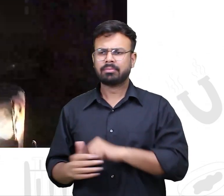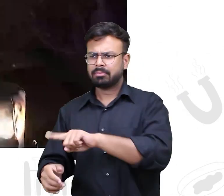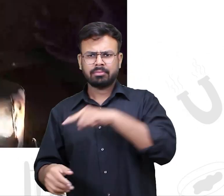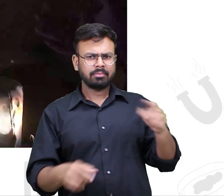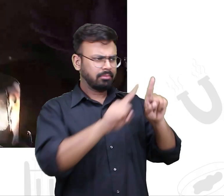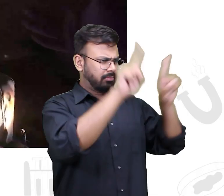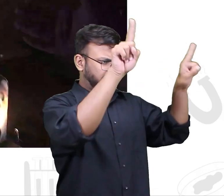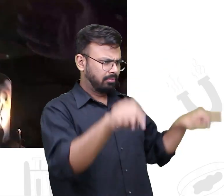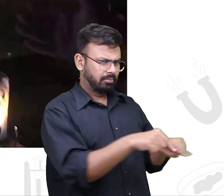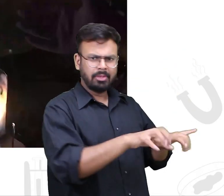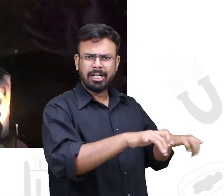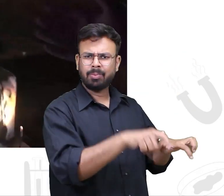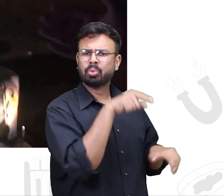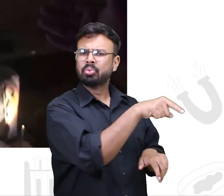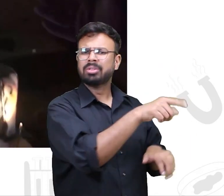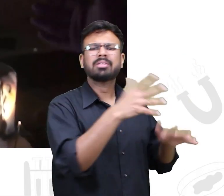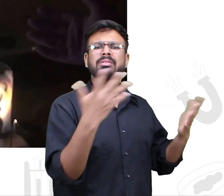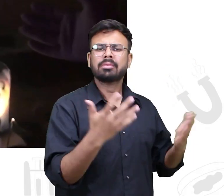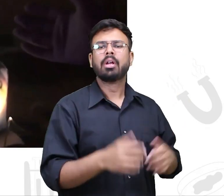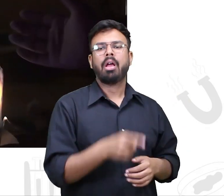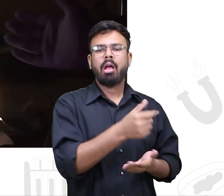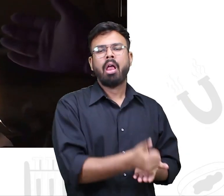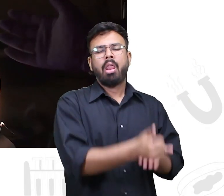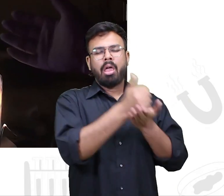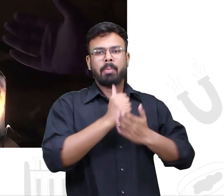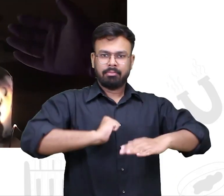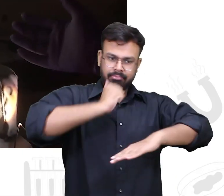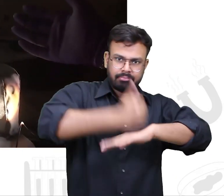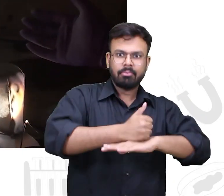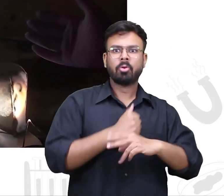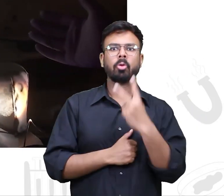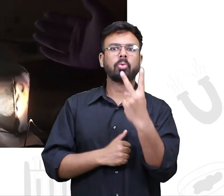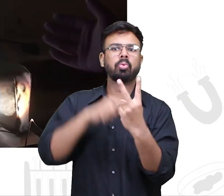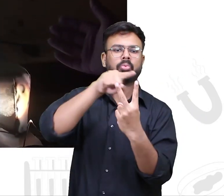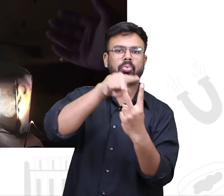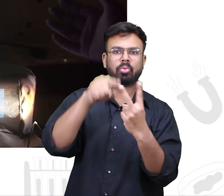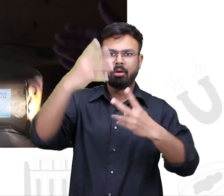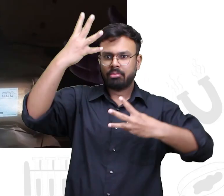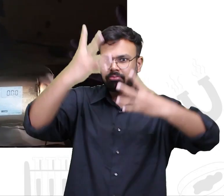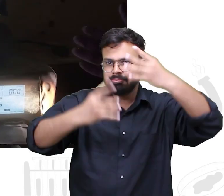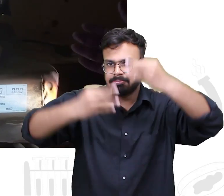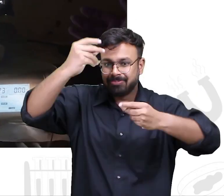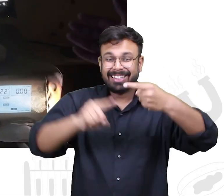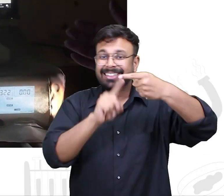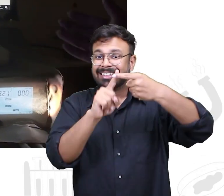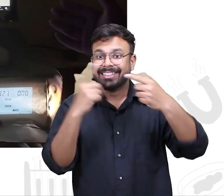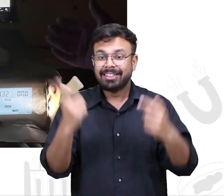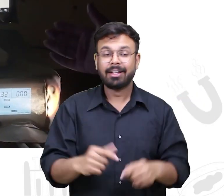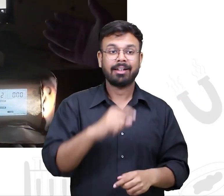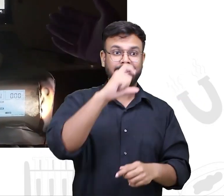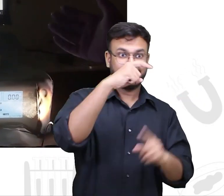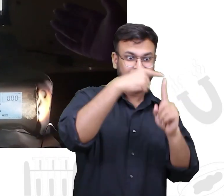So next is the potentiostat, which is the last discrete element which will be used in this setup. So this will actually measure the amount